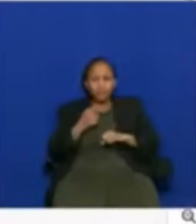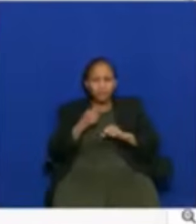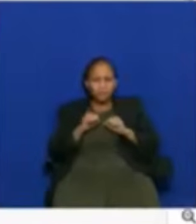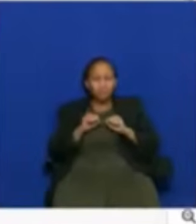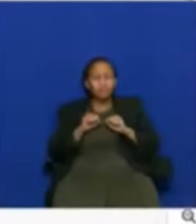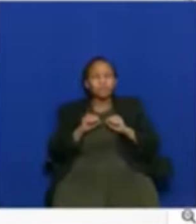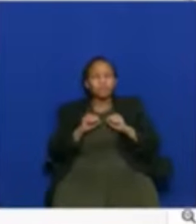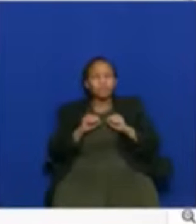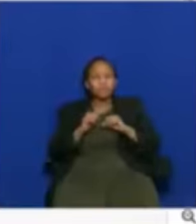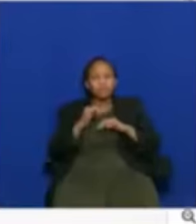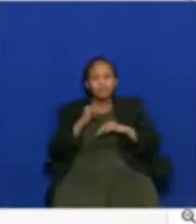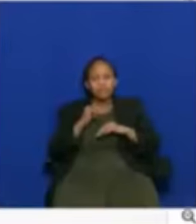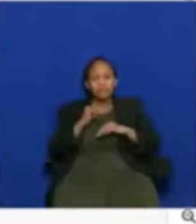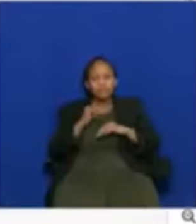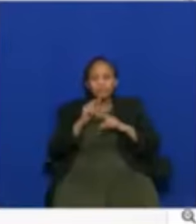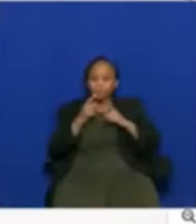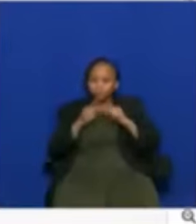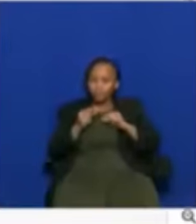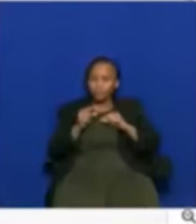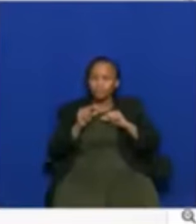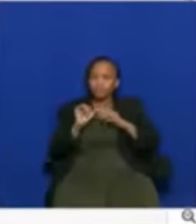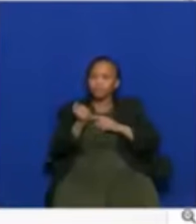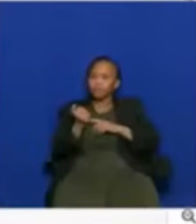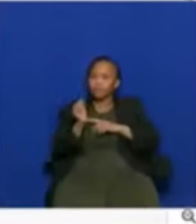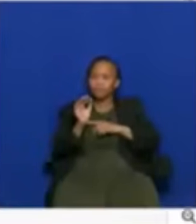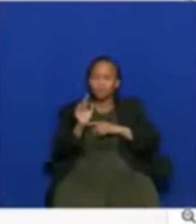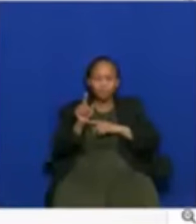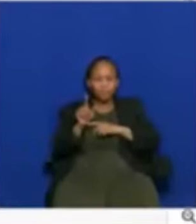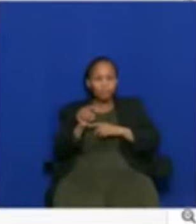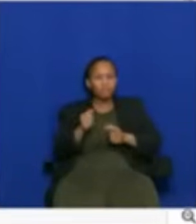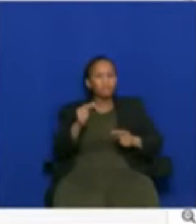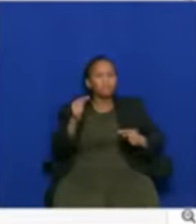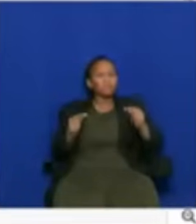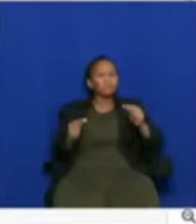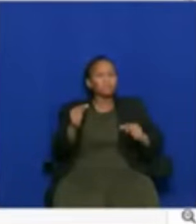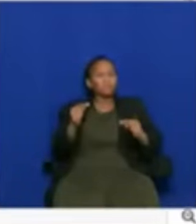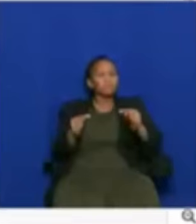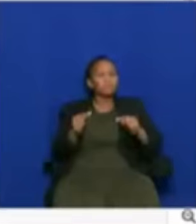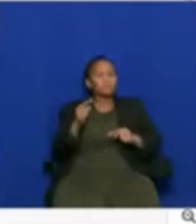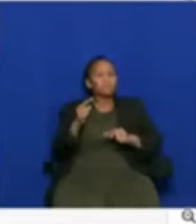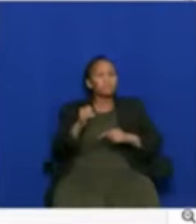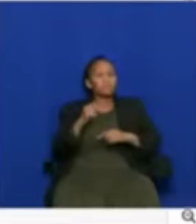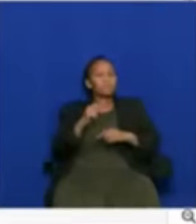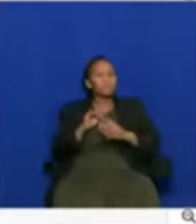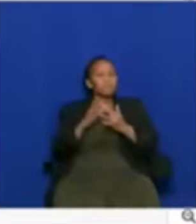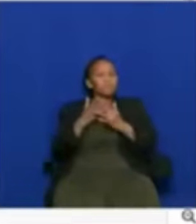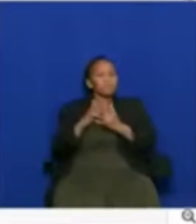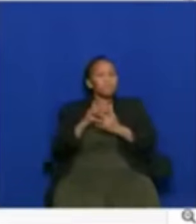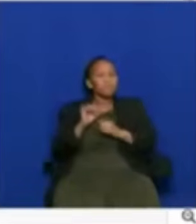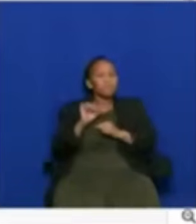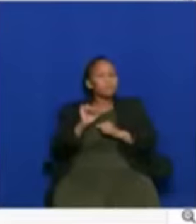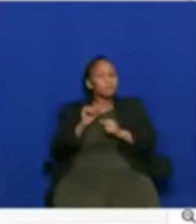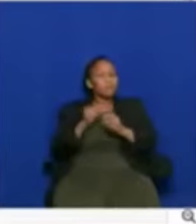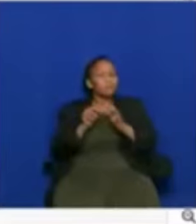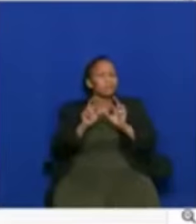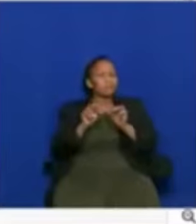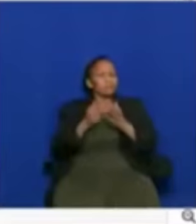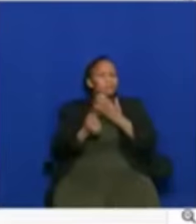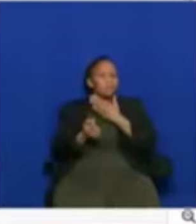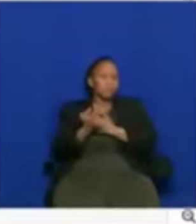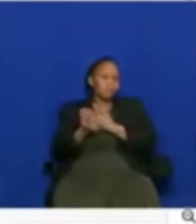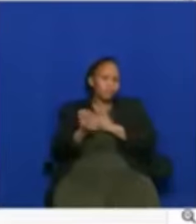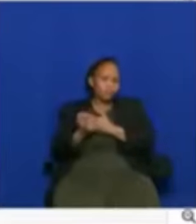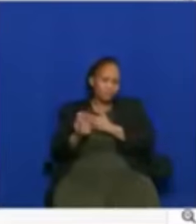their arguments, and leave the court to act as a neutral arbiter of matters raised. And then I'll invite us to go